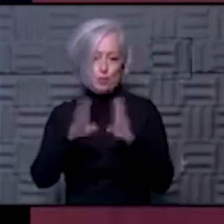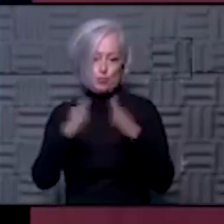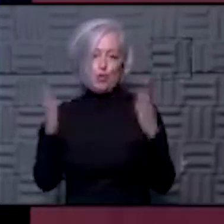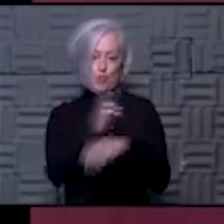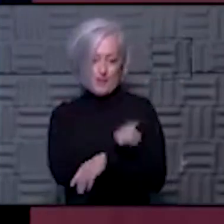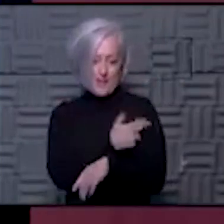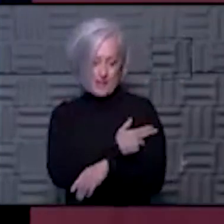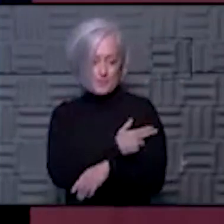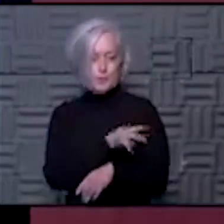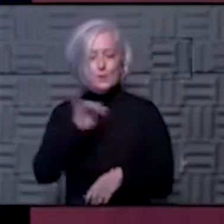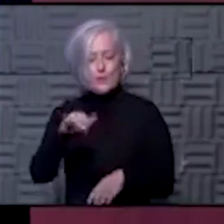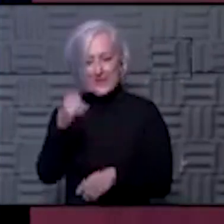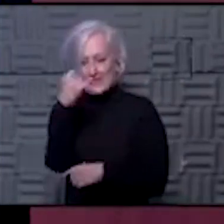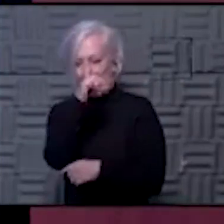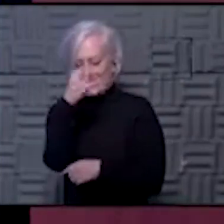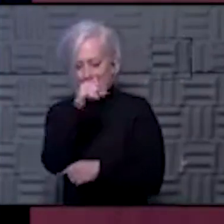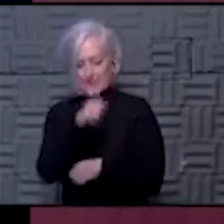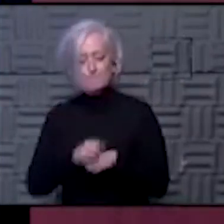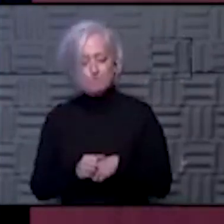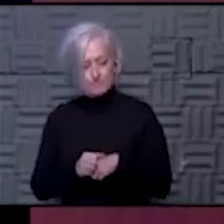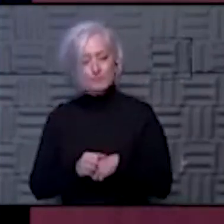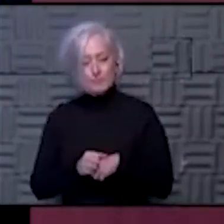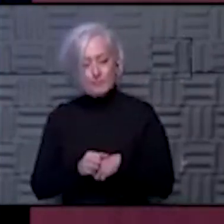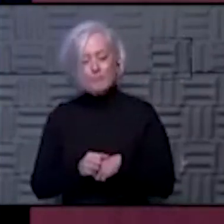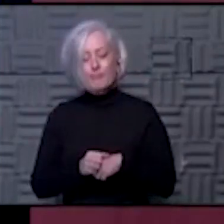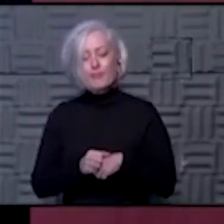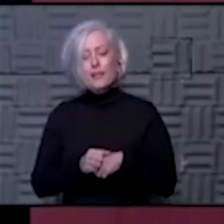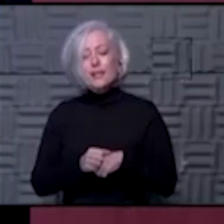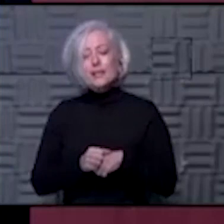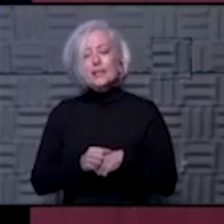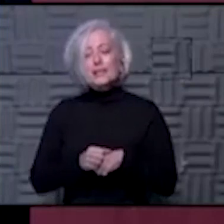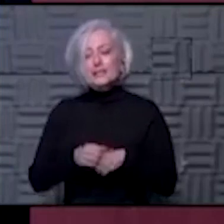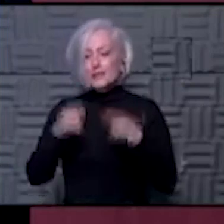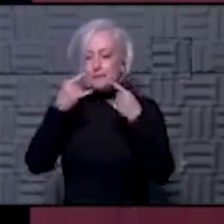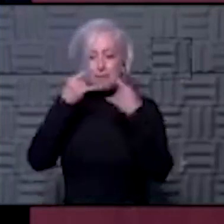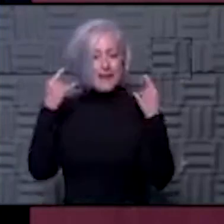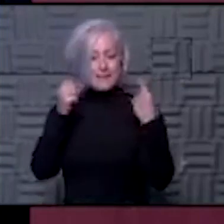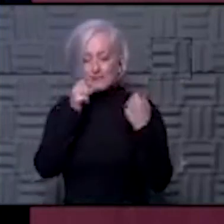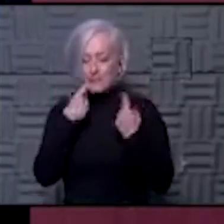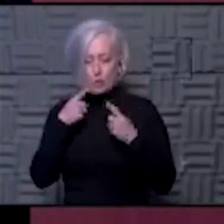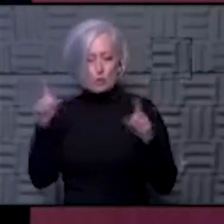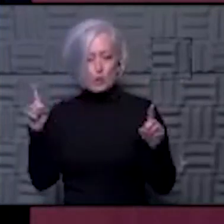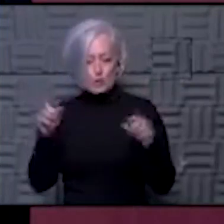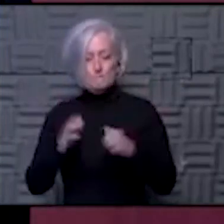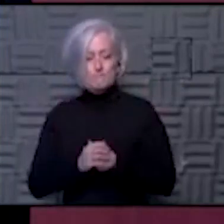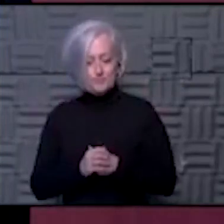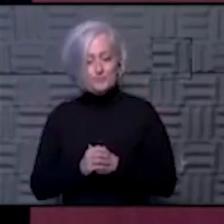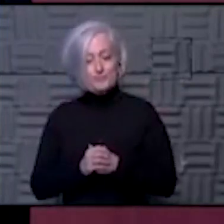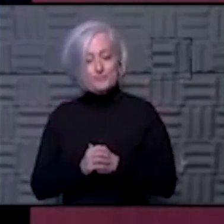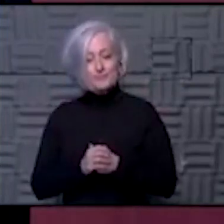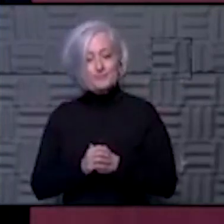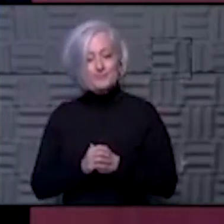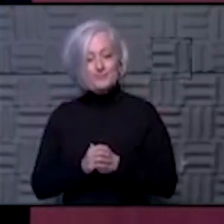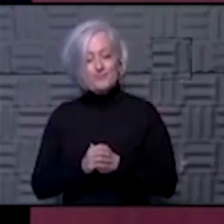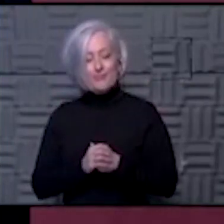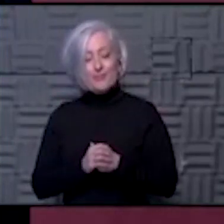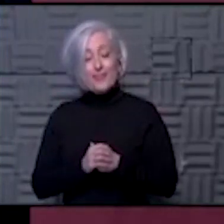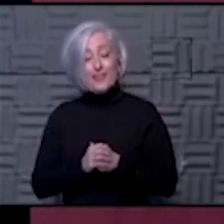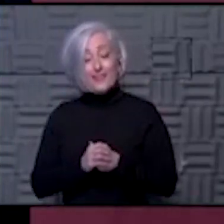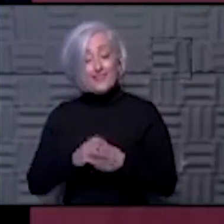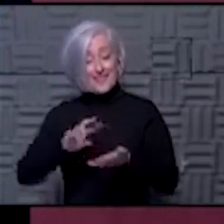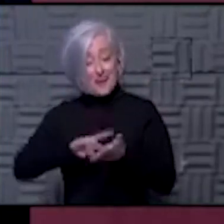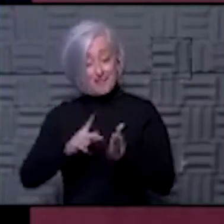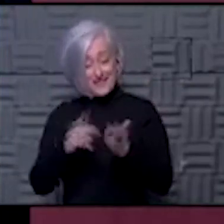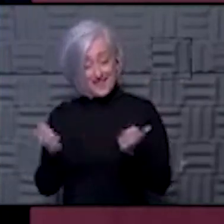fool's wisdom that pursues the logic that says a mask doesn't work. And it endangers all of